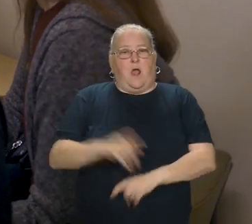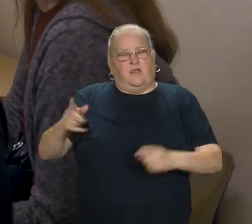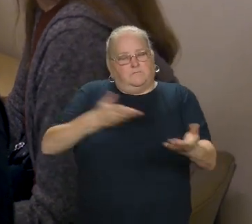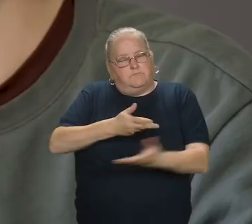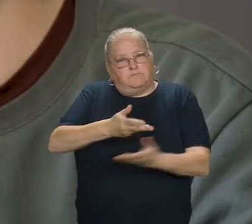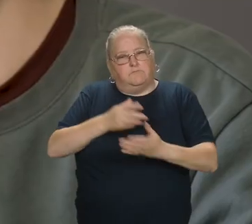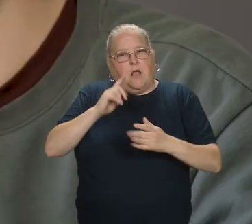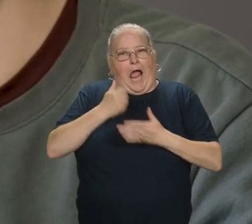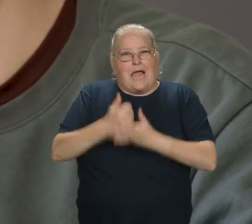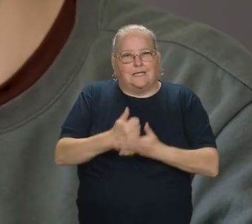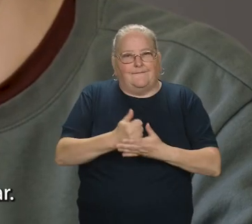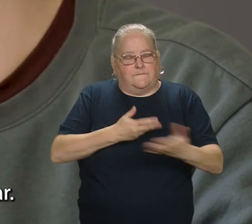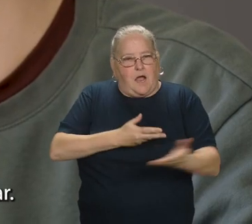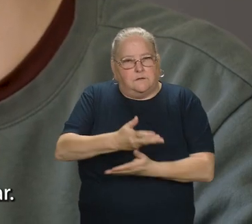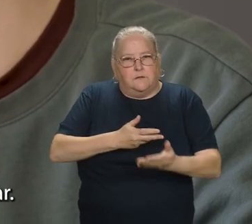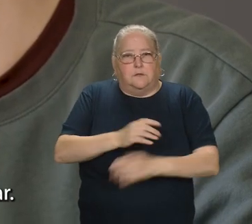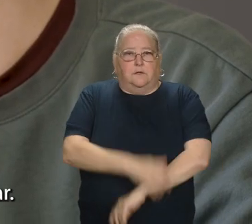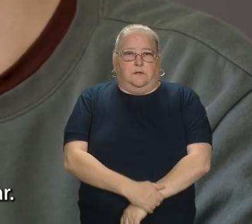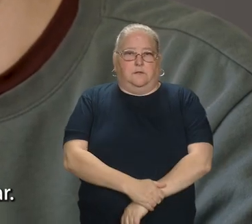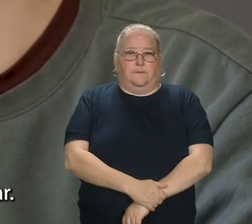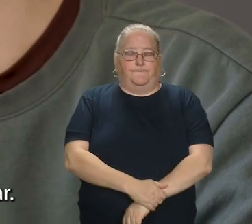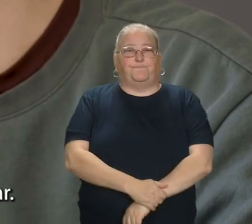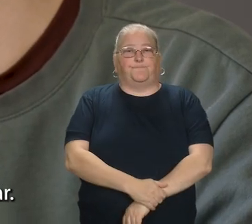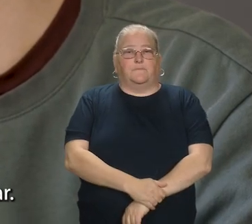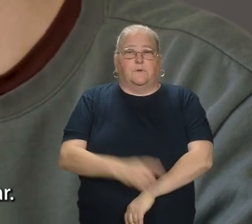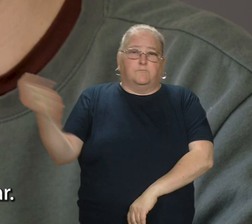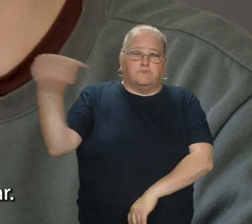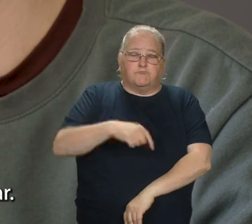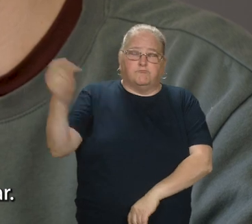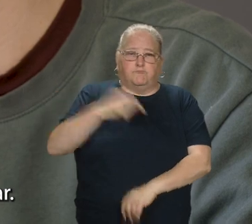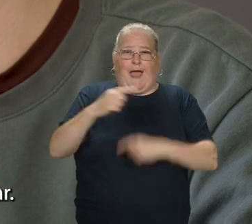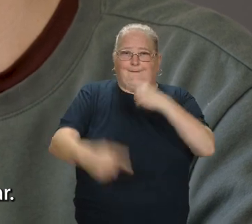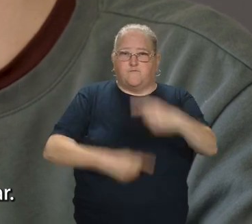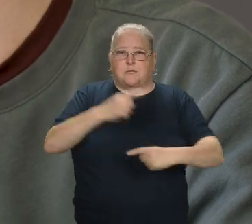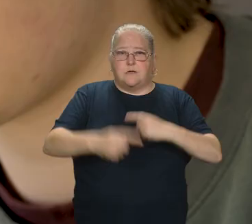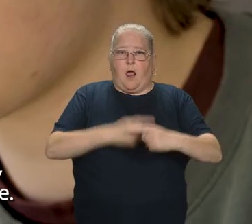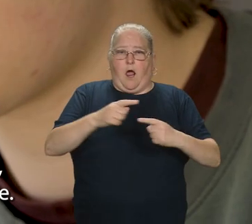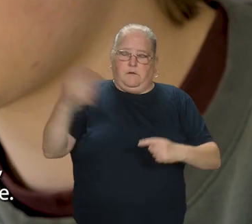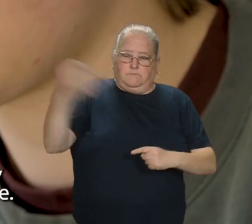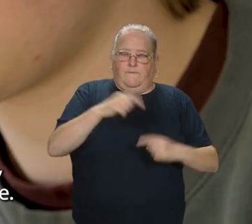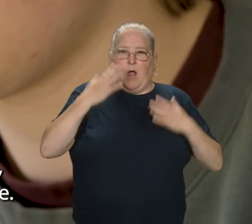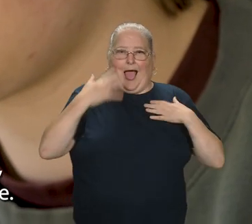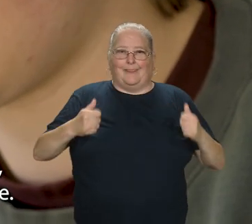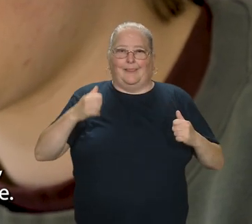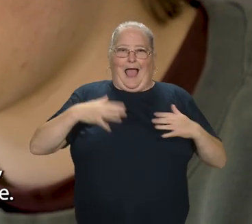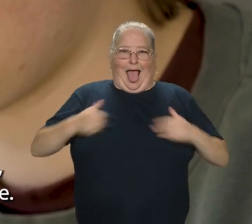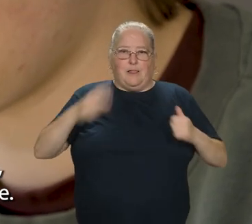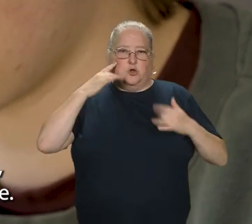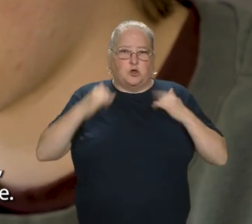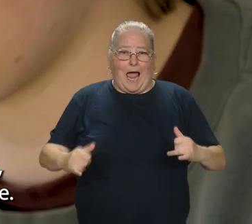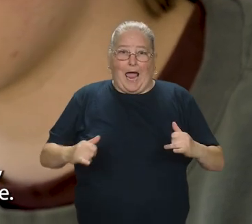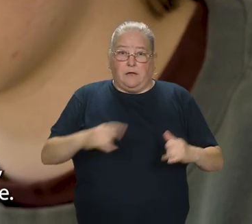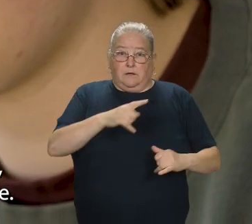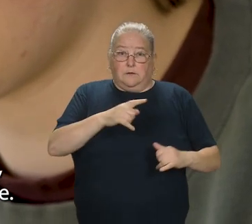appropriate. You should automatically be invited for a physical health check once a year. If you haven't received an